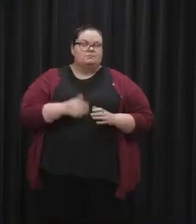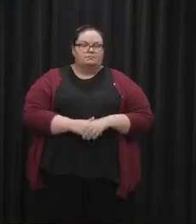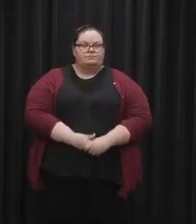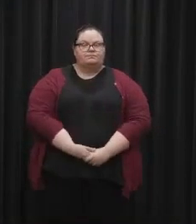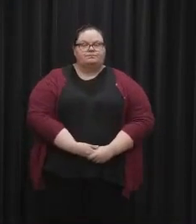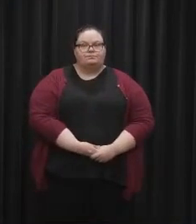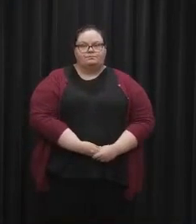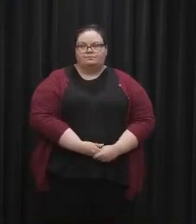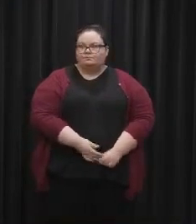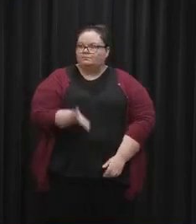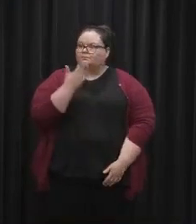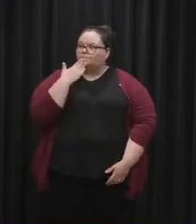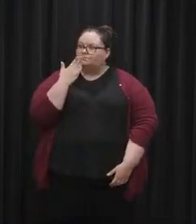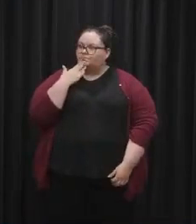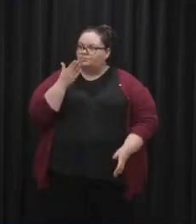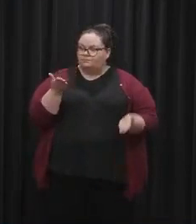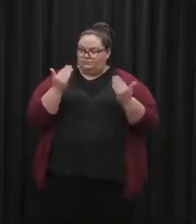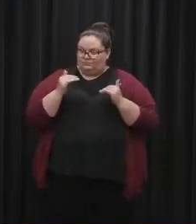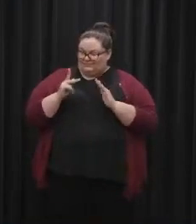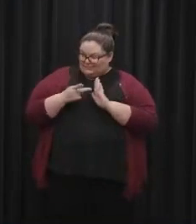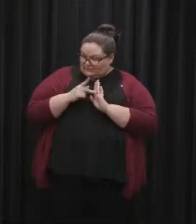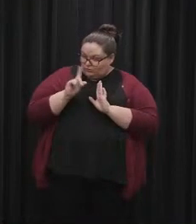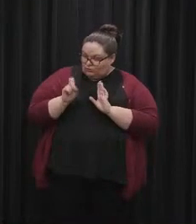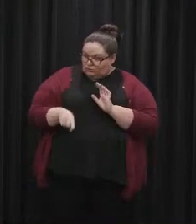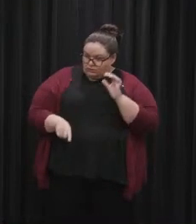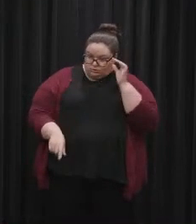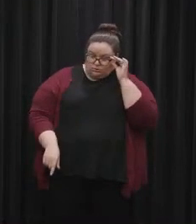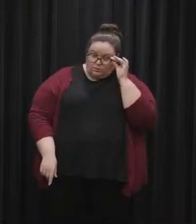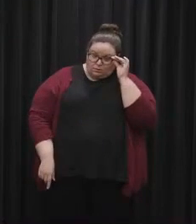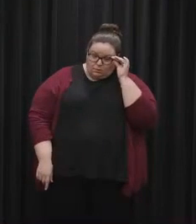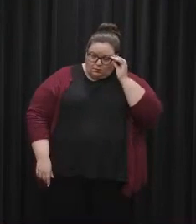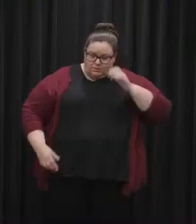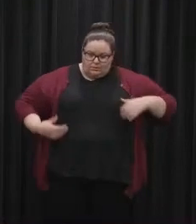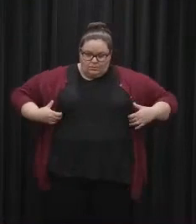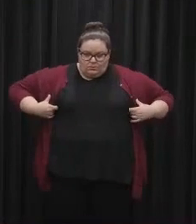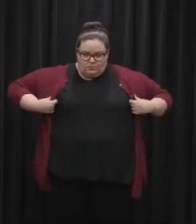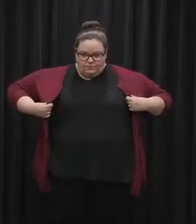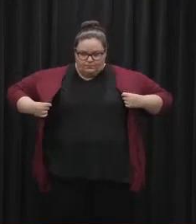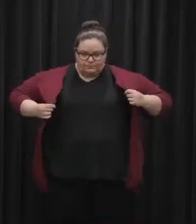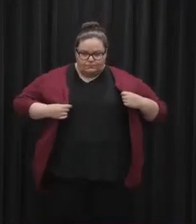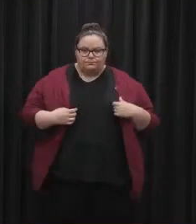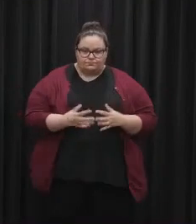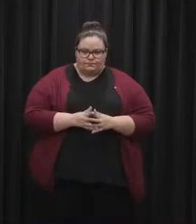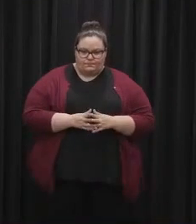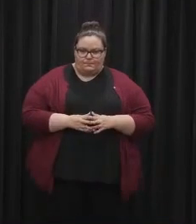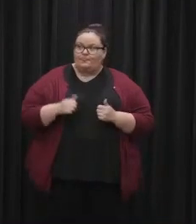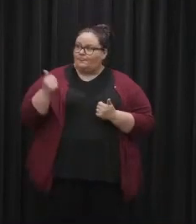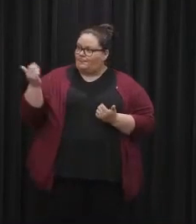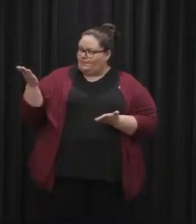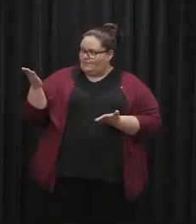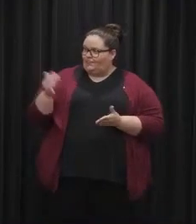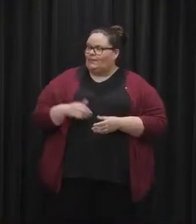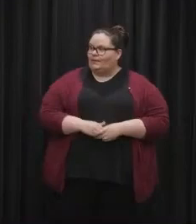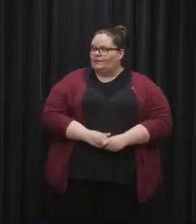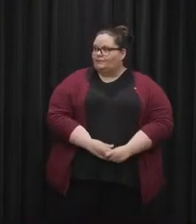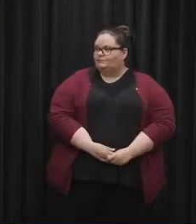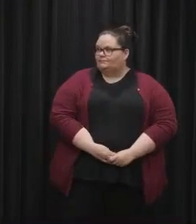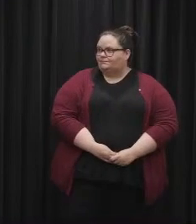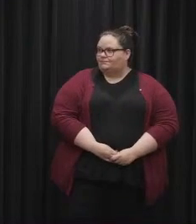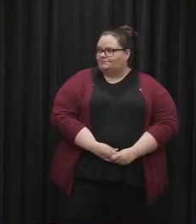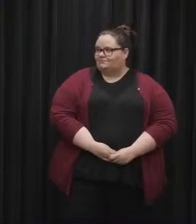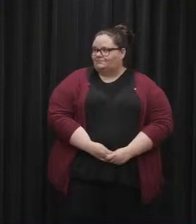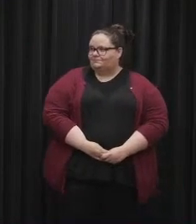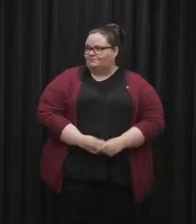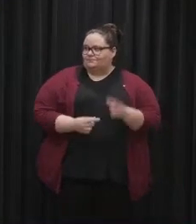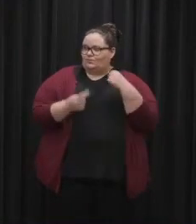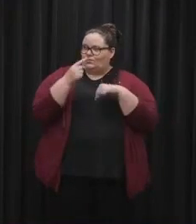evolve. Thank you, Doctor. Mr. Silberman, do you have a follow-up? Yes, I have a follow-up for Dr. Russell. So going